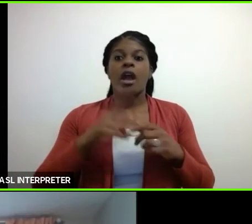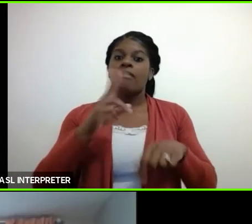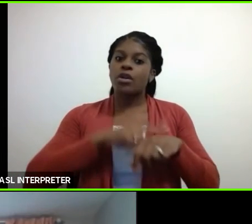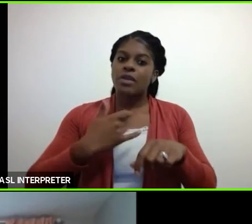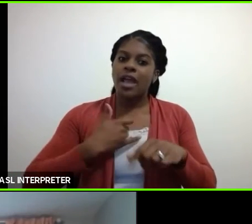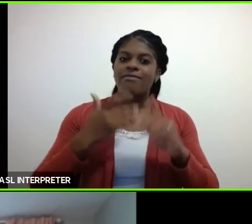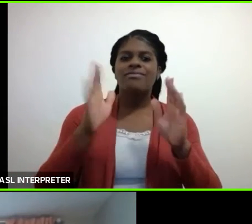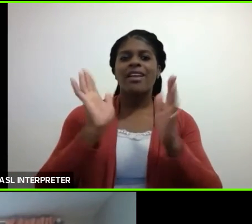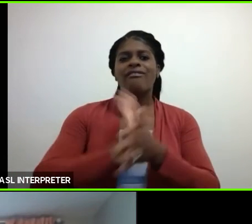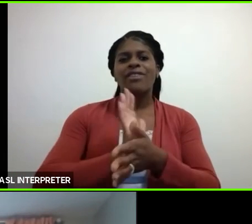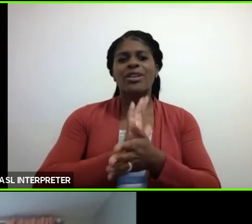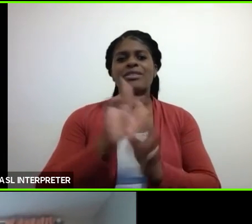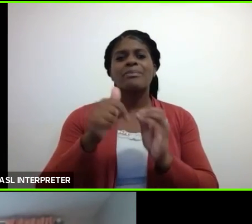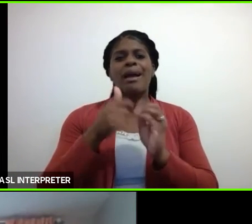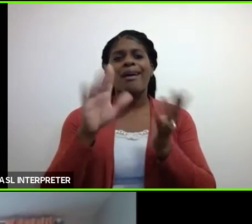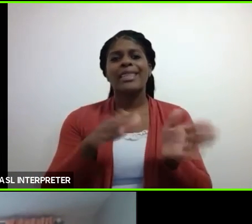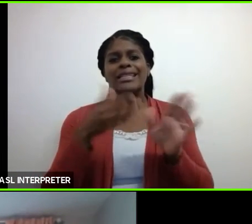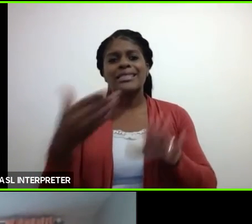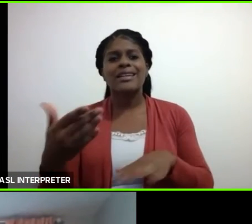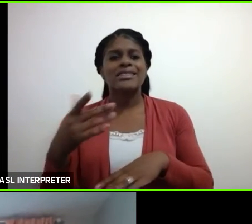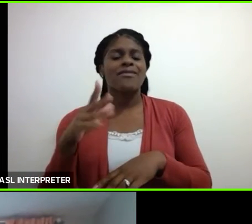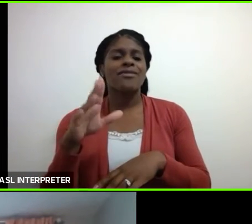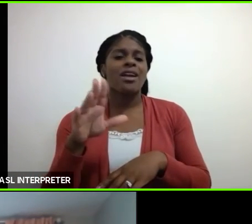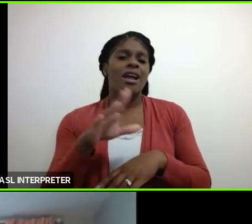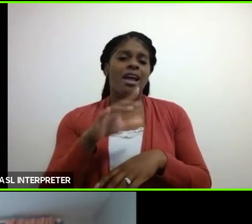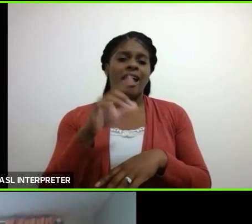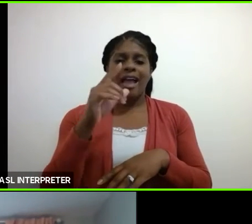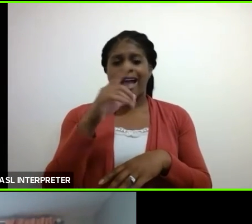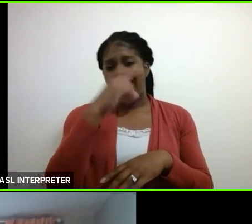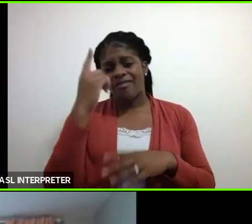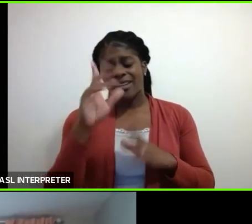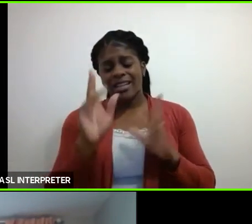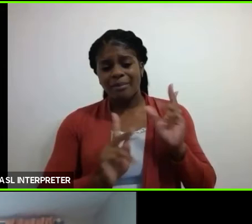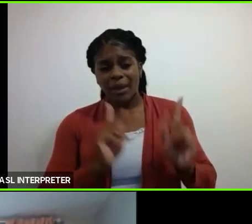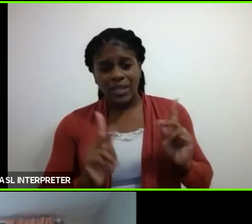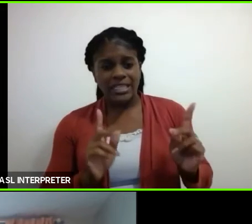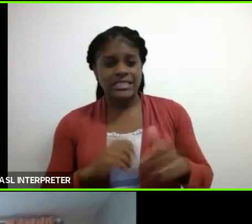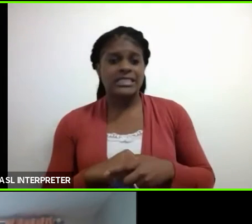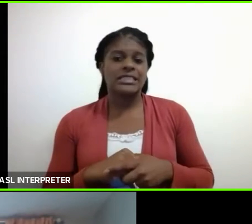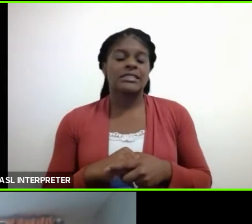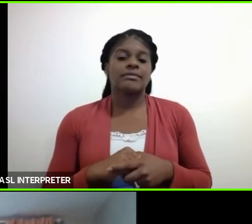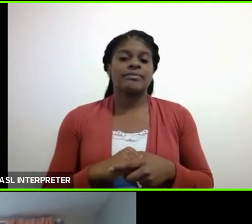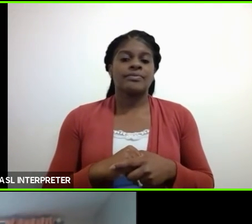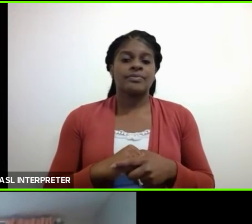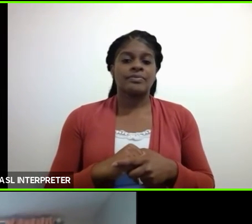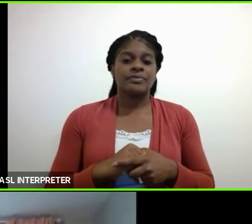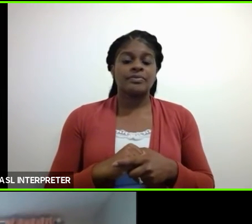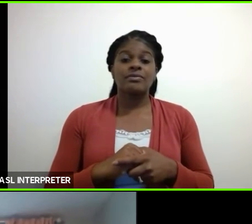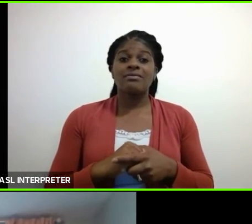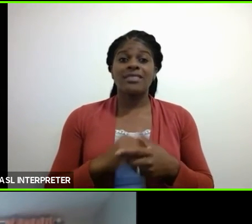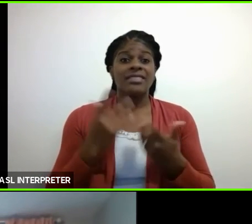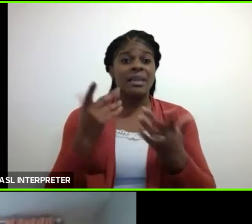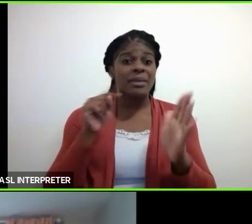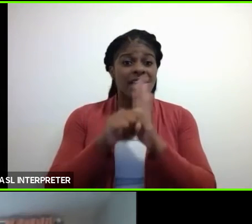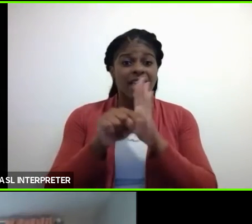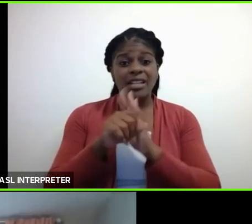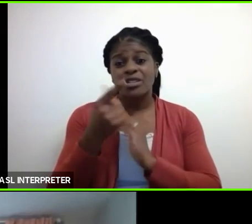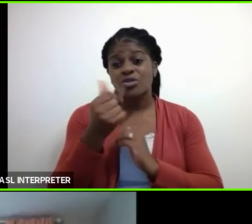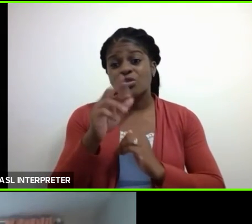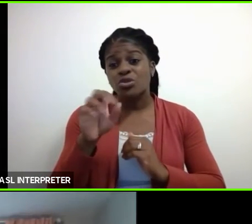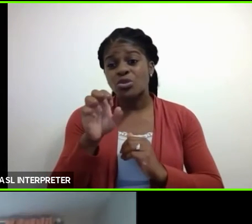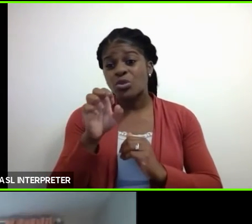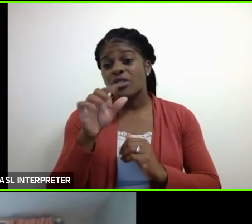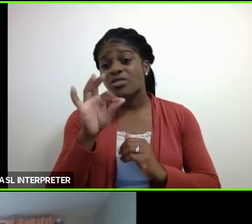and stories about the deaths of African Americans that have been killed: George Floyd,